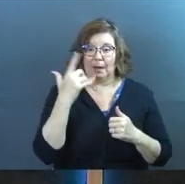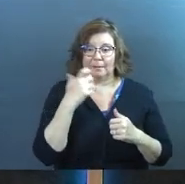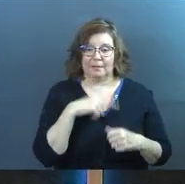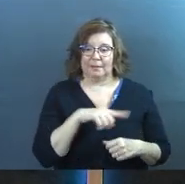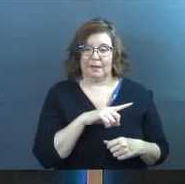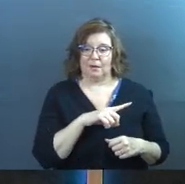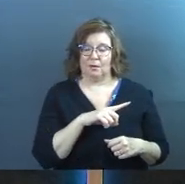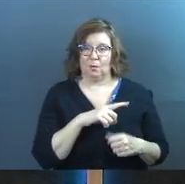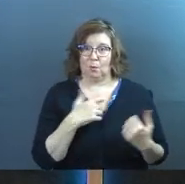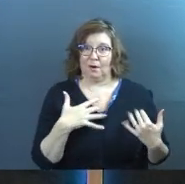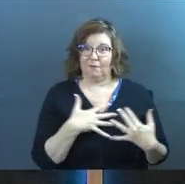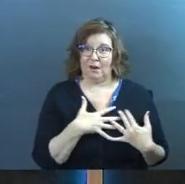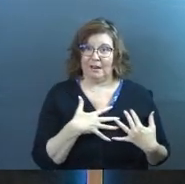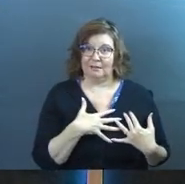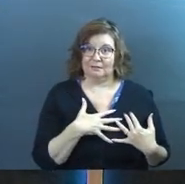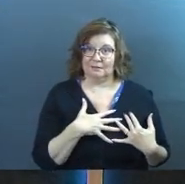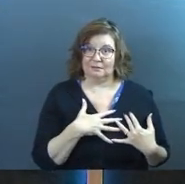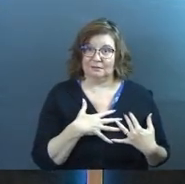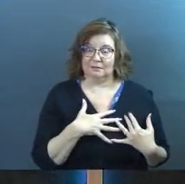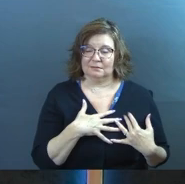because they were afraid.